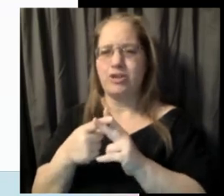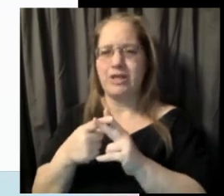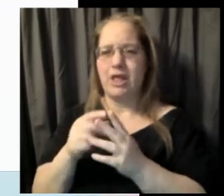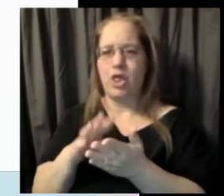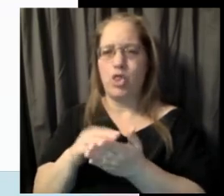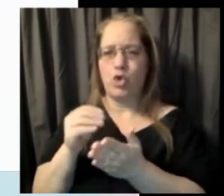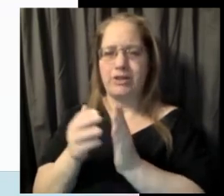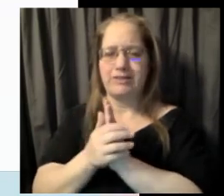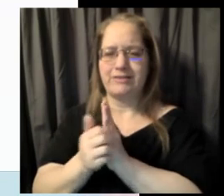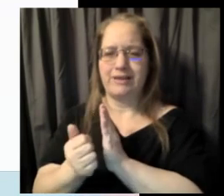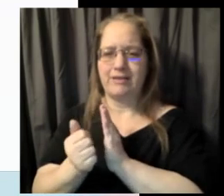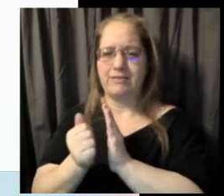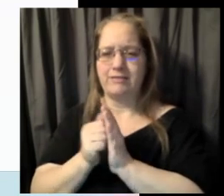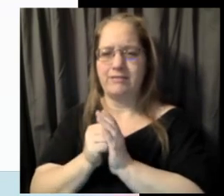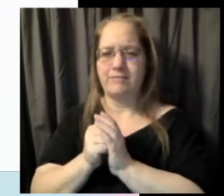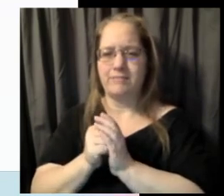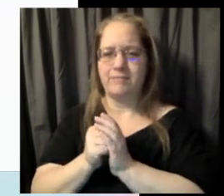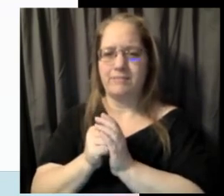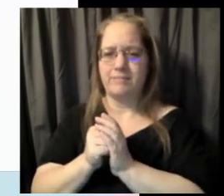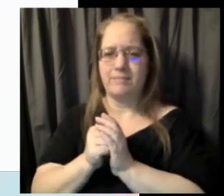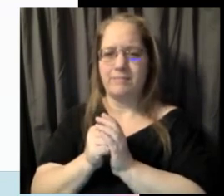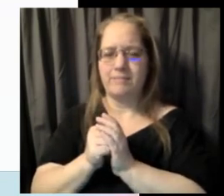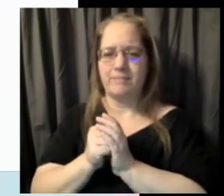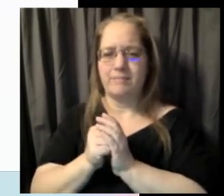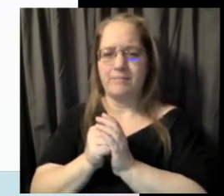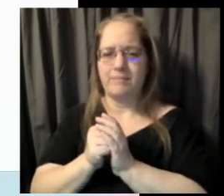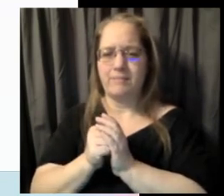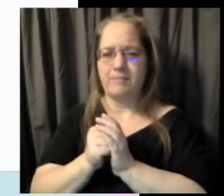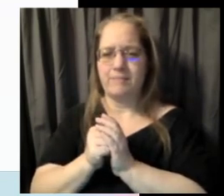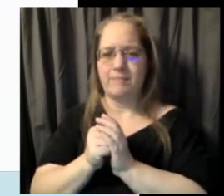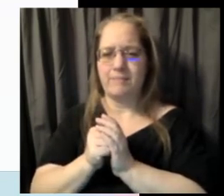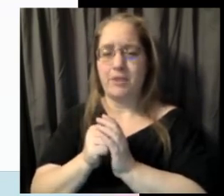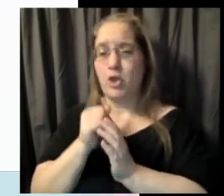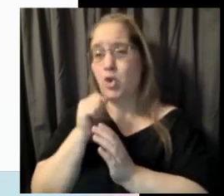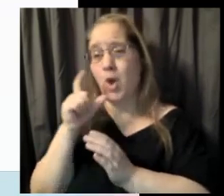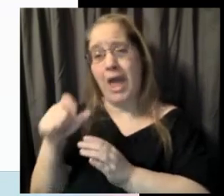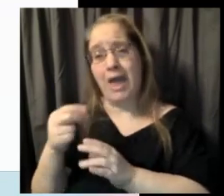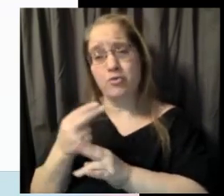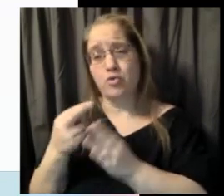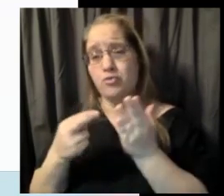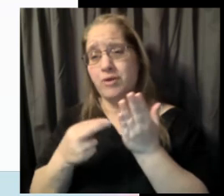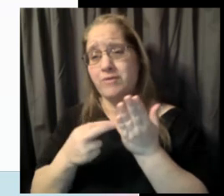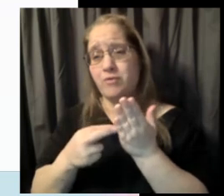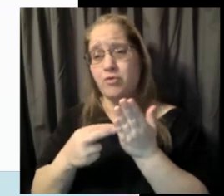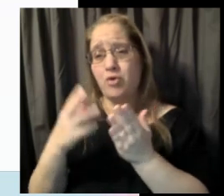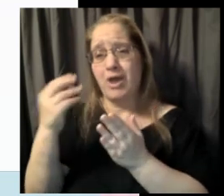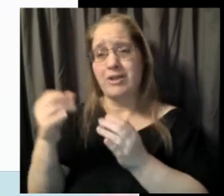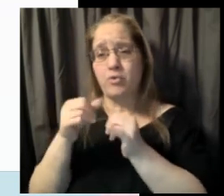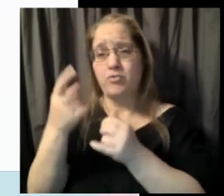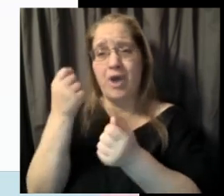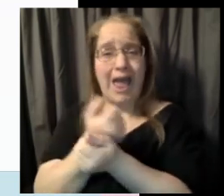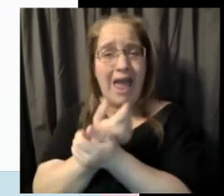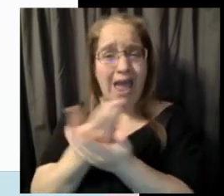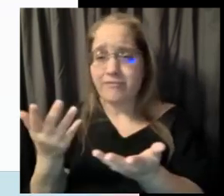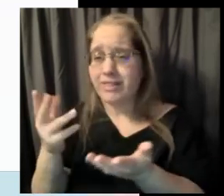learning those skills. So with that said, does that mean that we have to use reinforcers or external rewards for everything that they